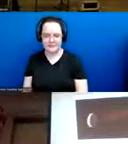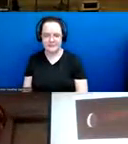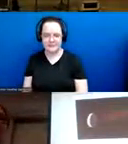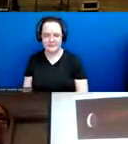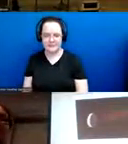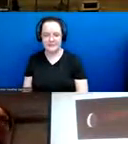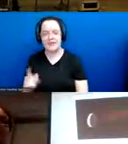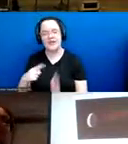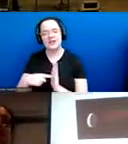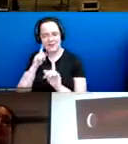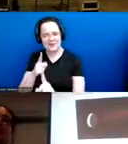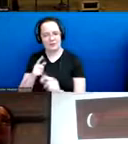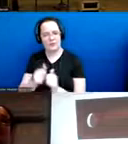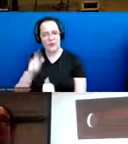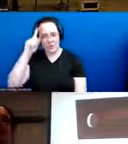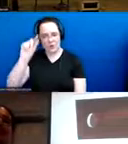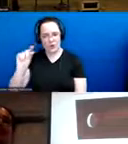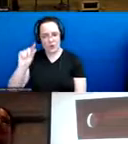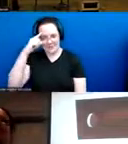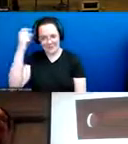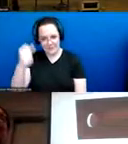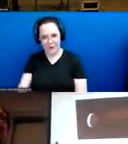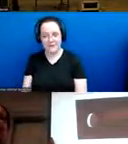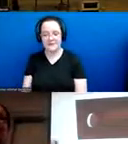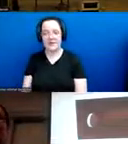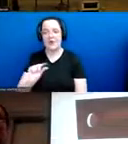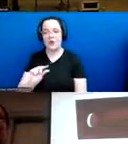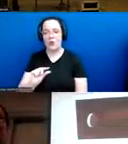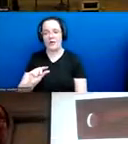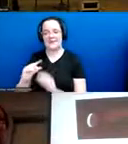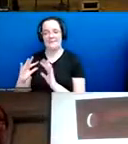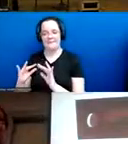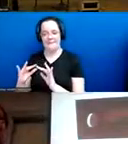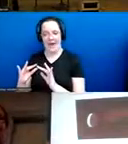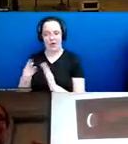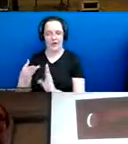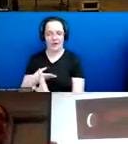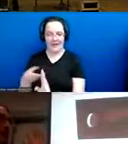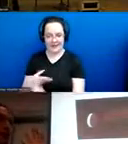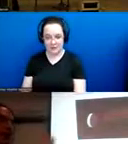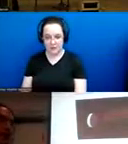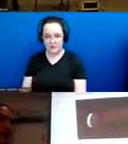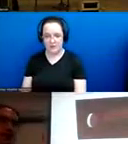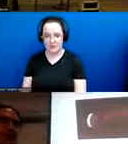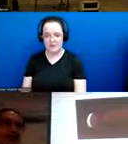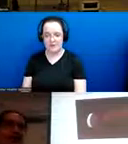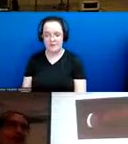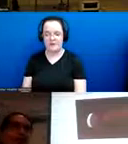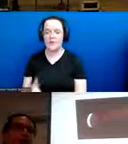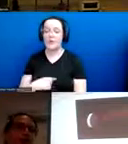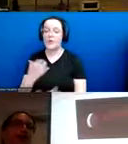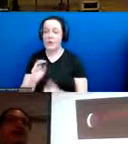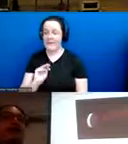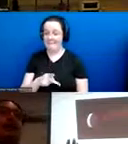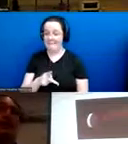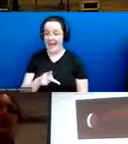to do with these quantum memories, right? These quantum light matter interfaces in which we want to map the information that those